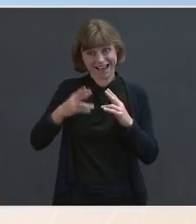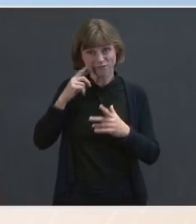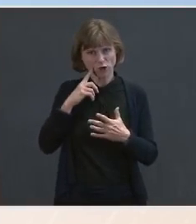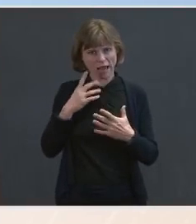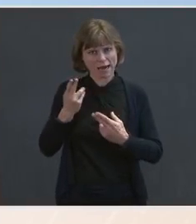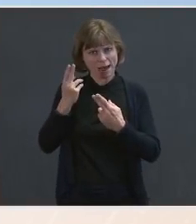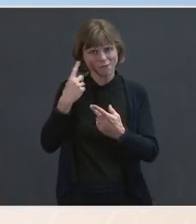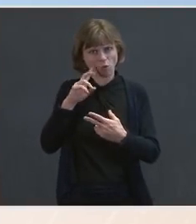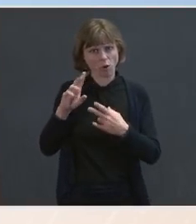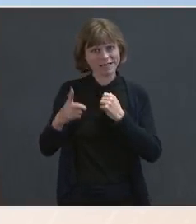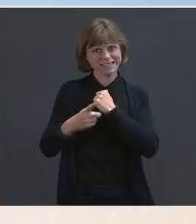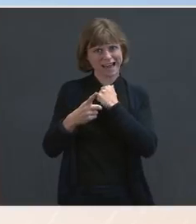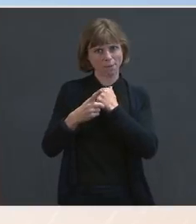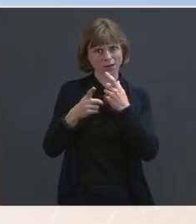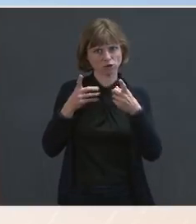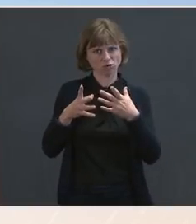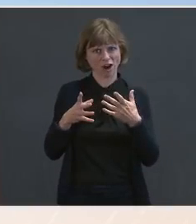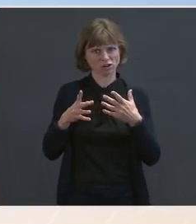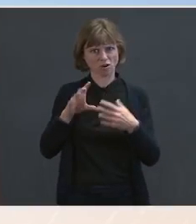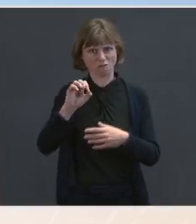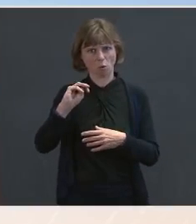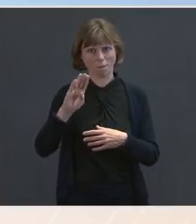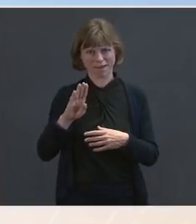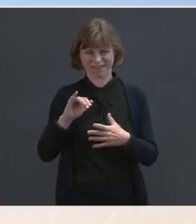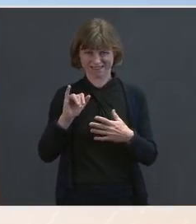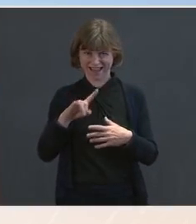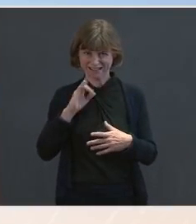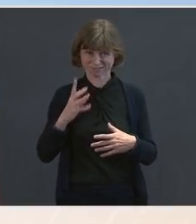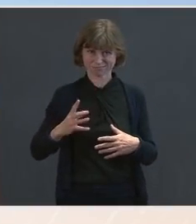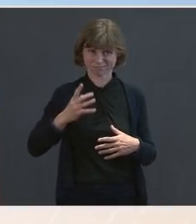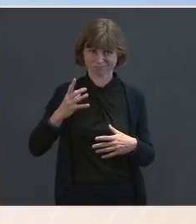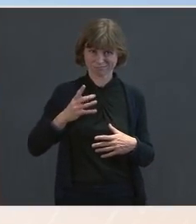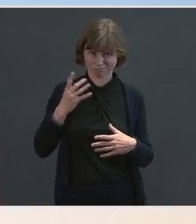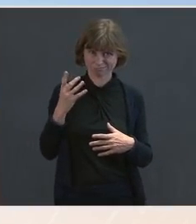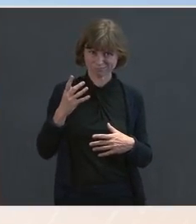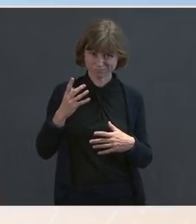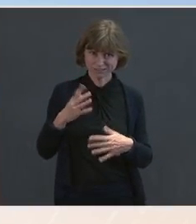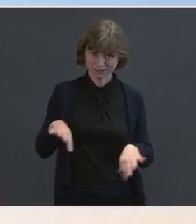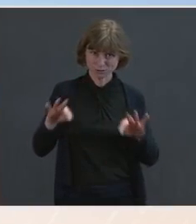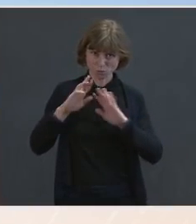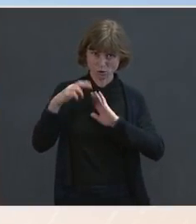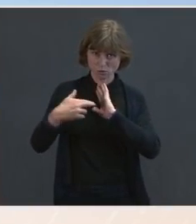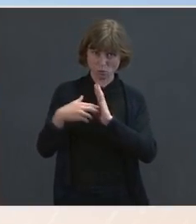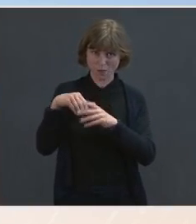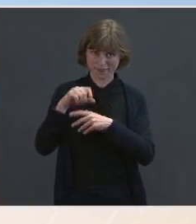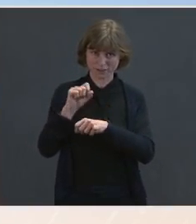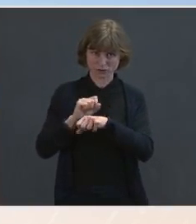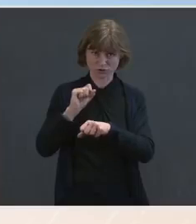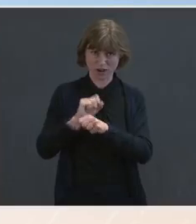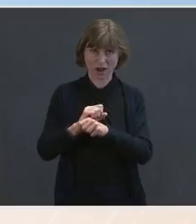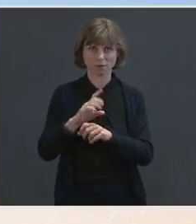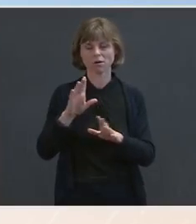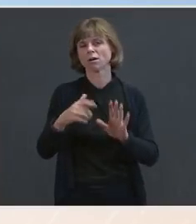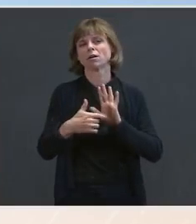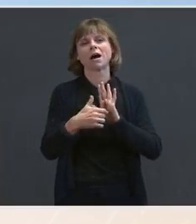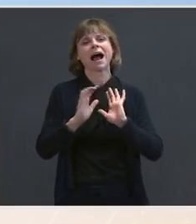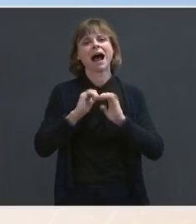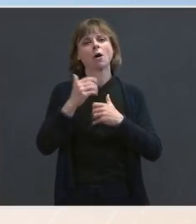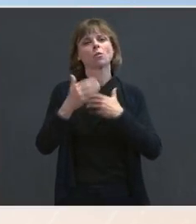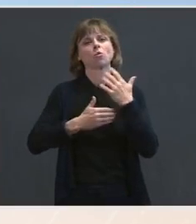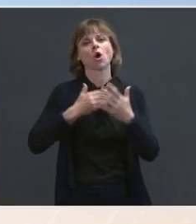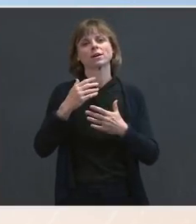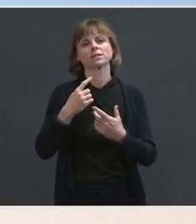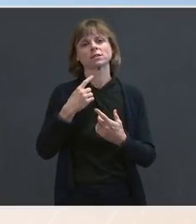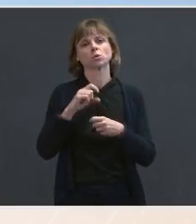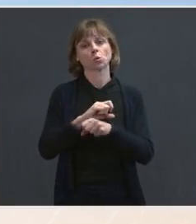a very senior and significant job and role in the administration. All I was conveying is how the process works. If when the